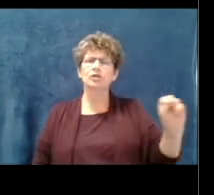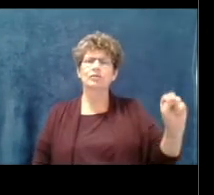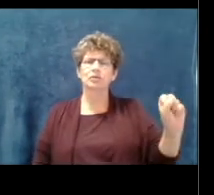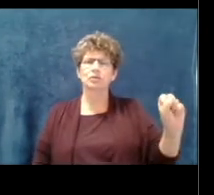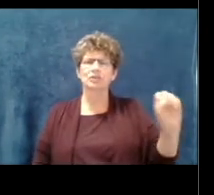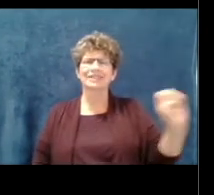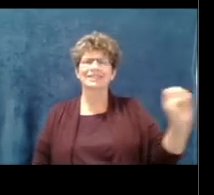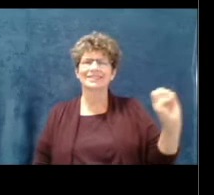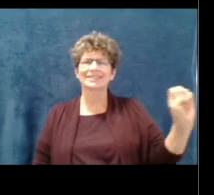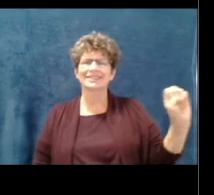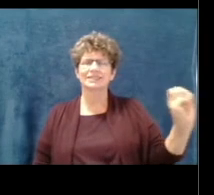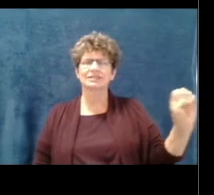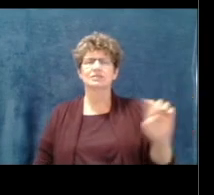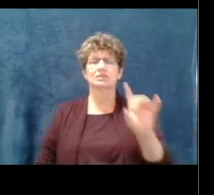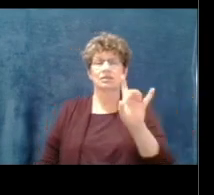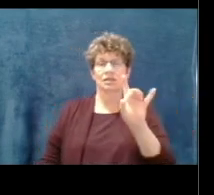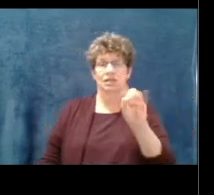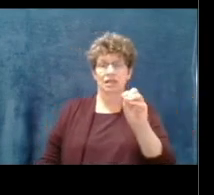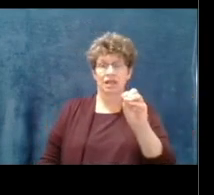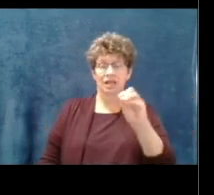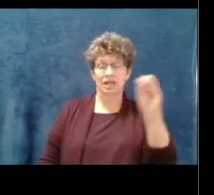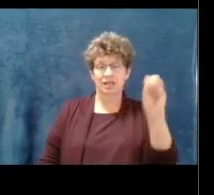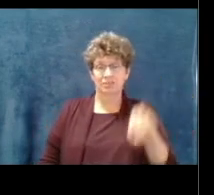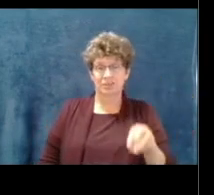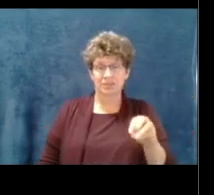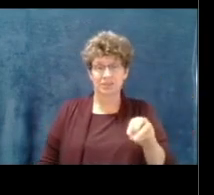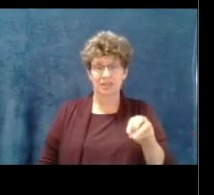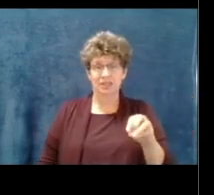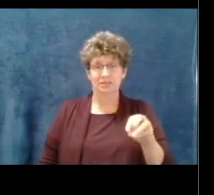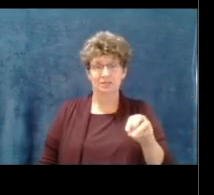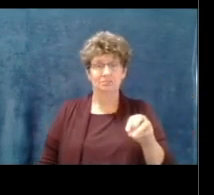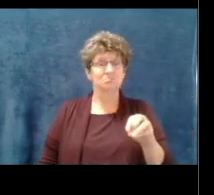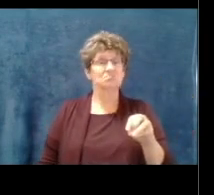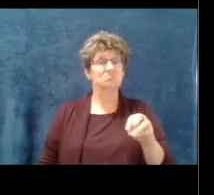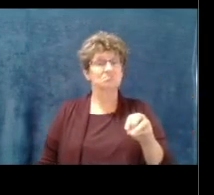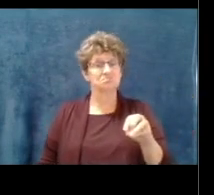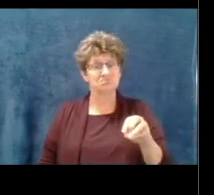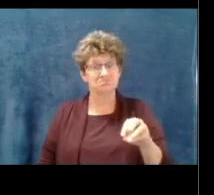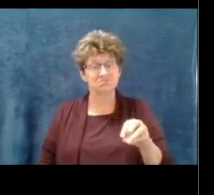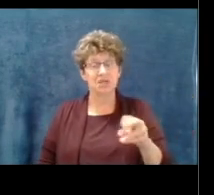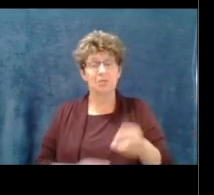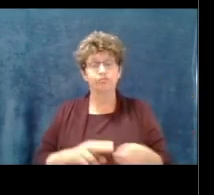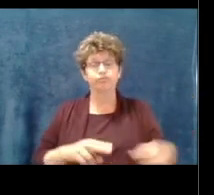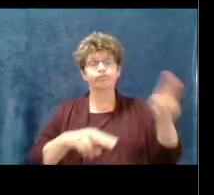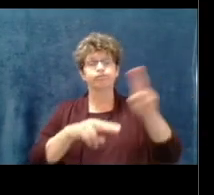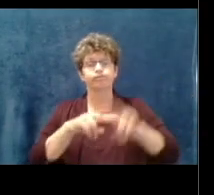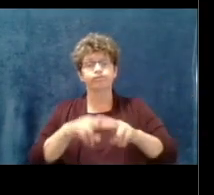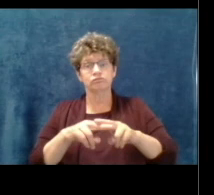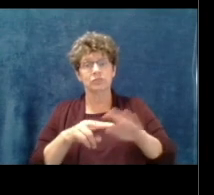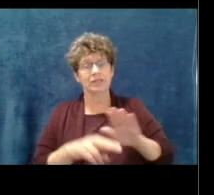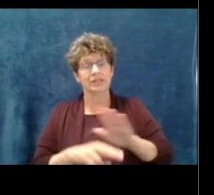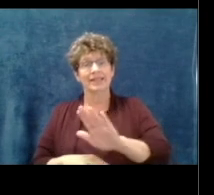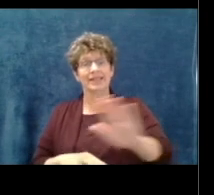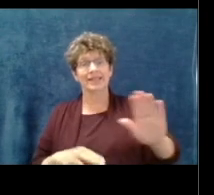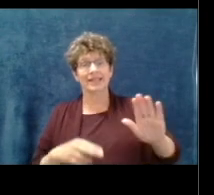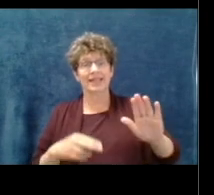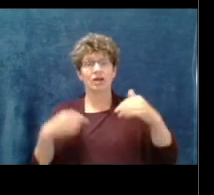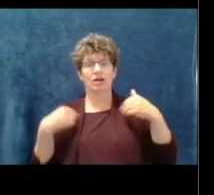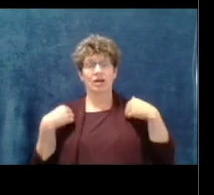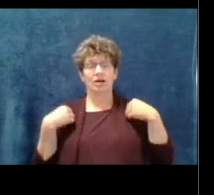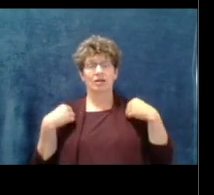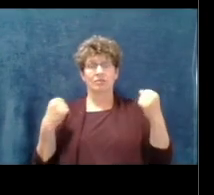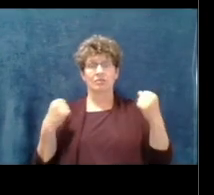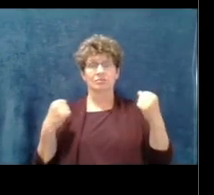tools at least partially, completely, or even exceeded their health goal over a 4 and 8 week period. And